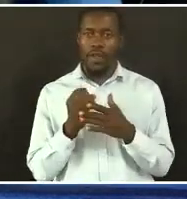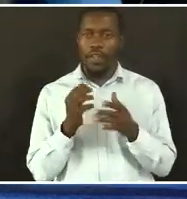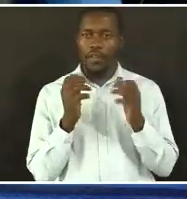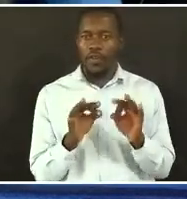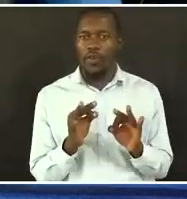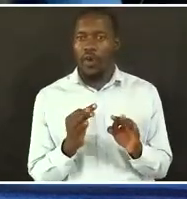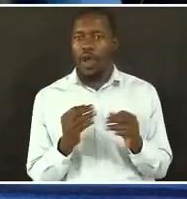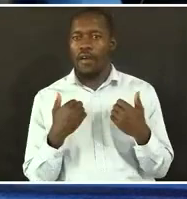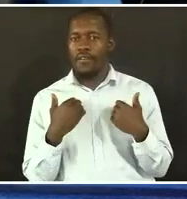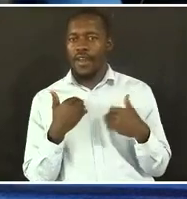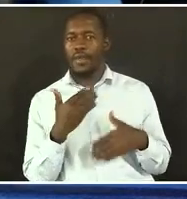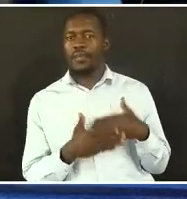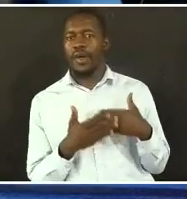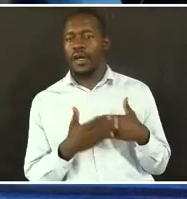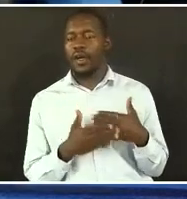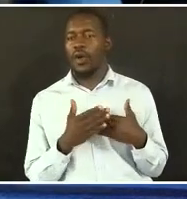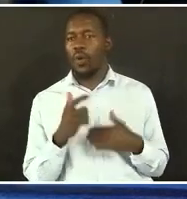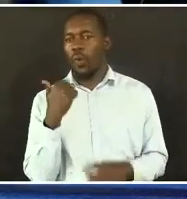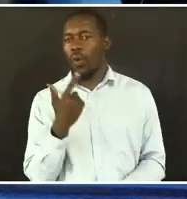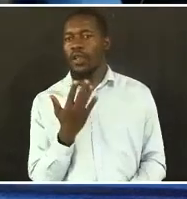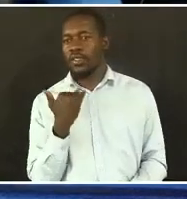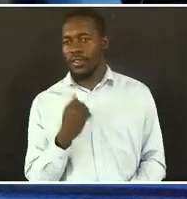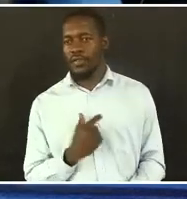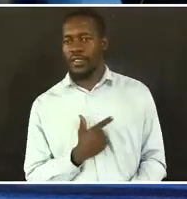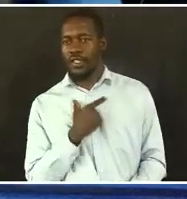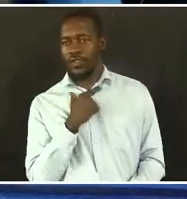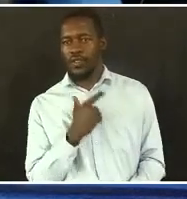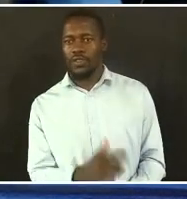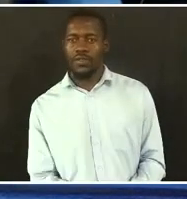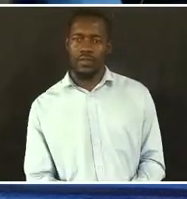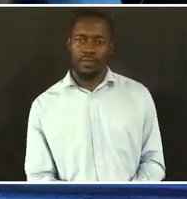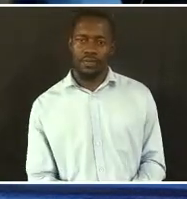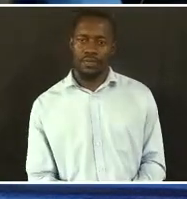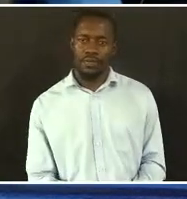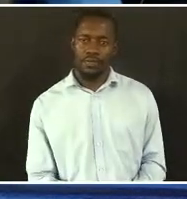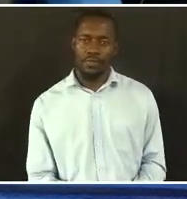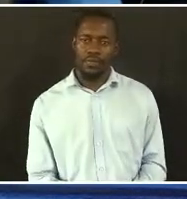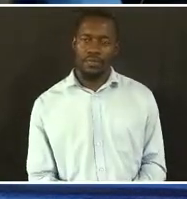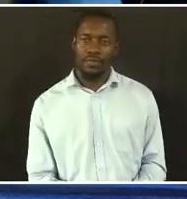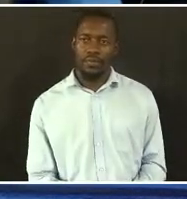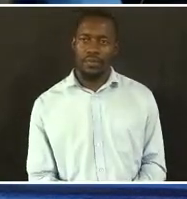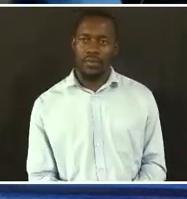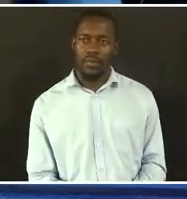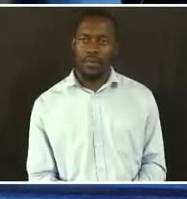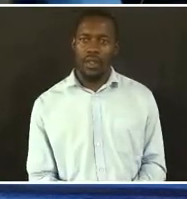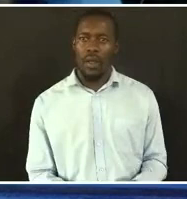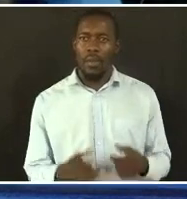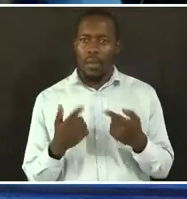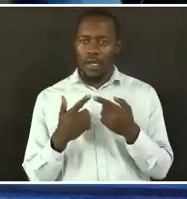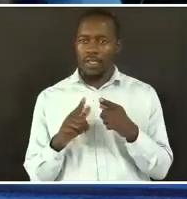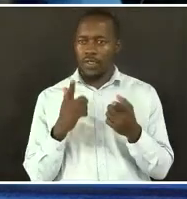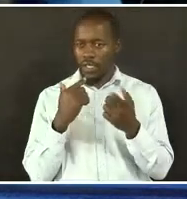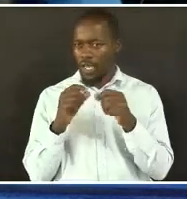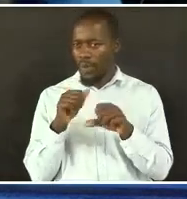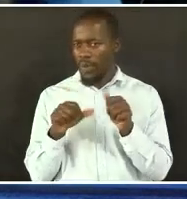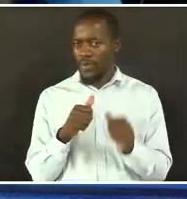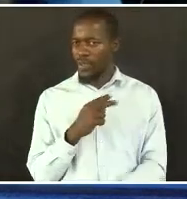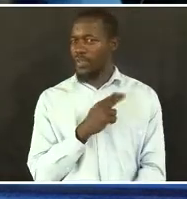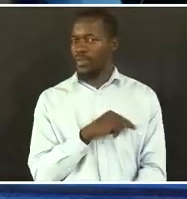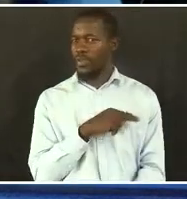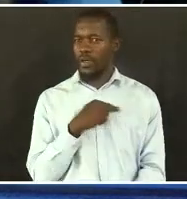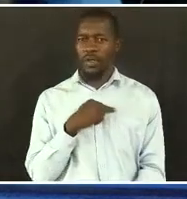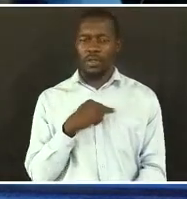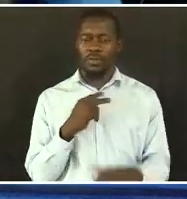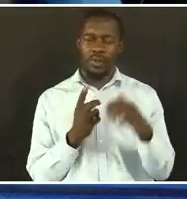prayed for, that's very clear. But when you come to talk about hostel